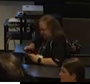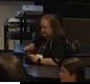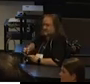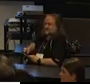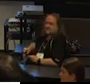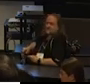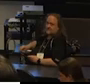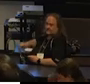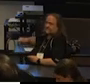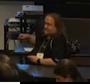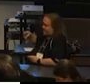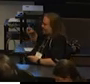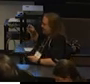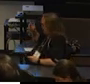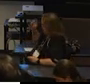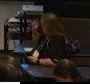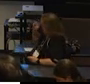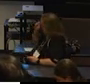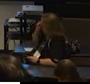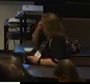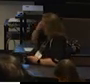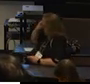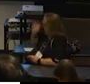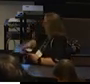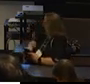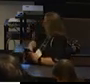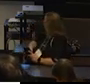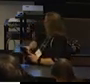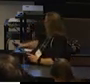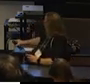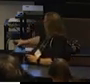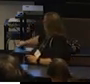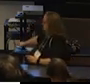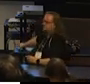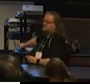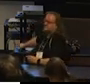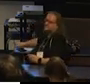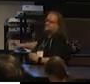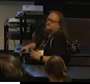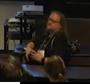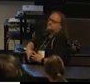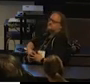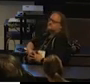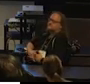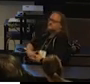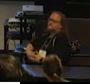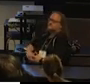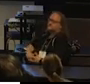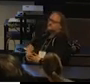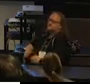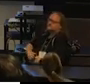where the bikers go on Friday the 13th. Well, for 30 years, I lived 10 miles from there. And they've got a beautiful